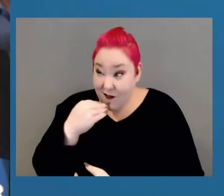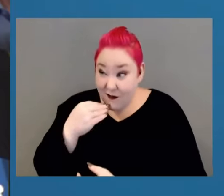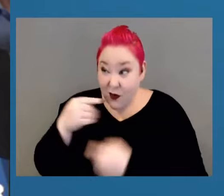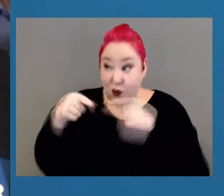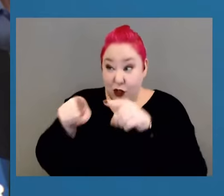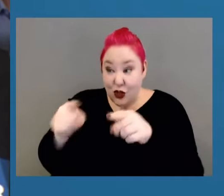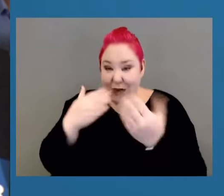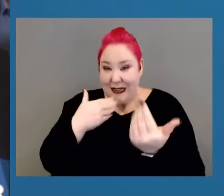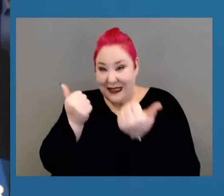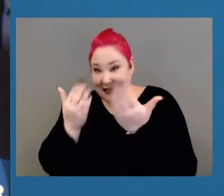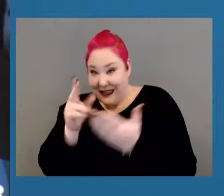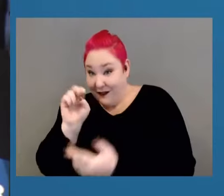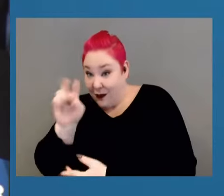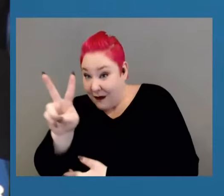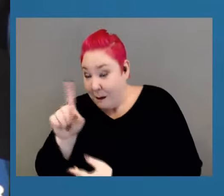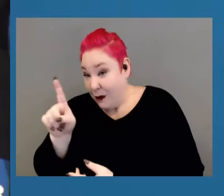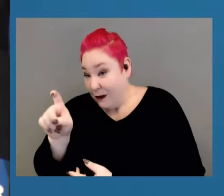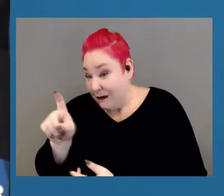Thanksgiving?